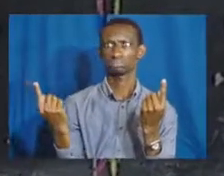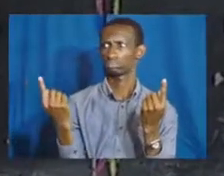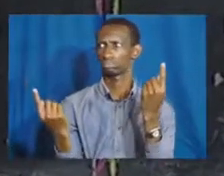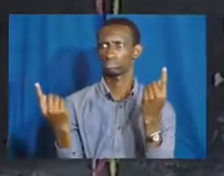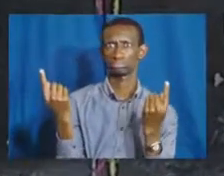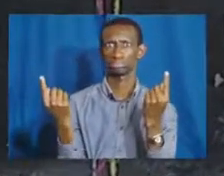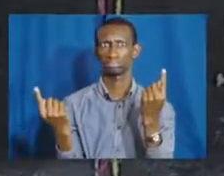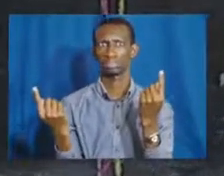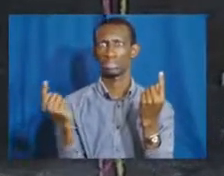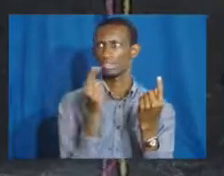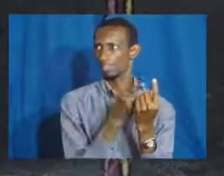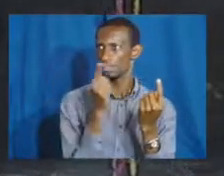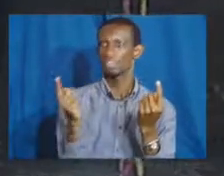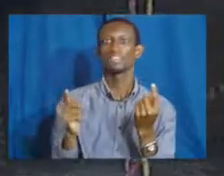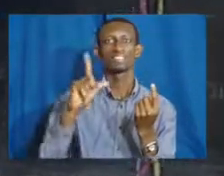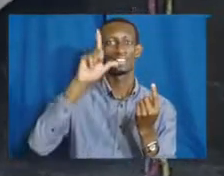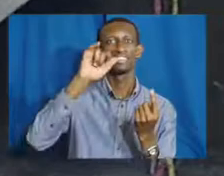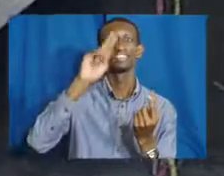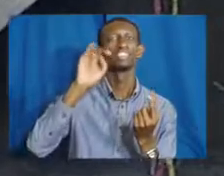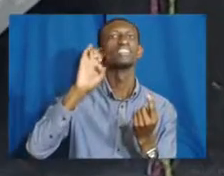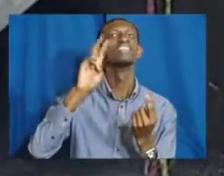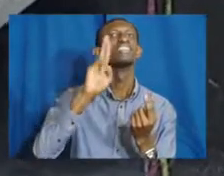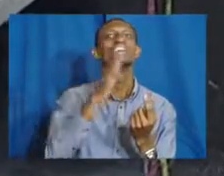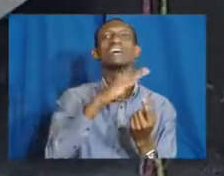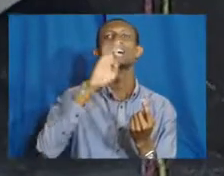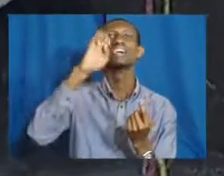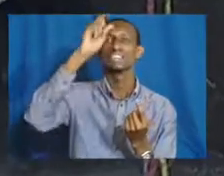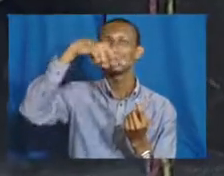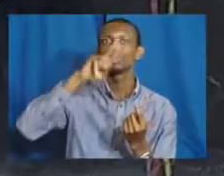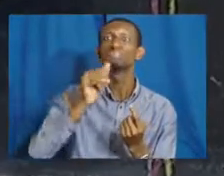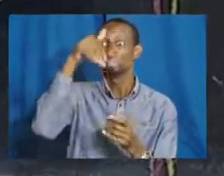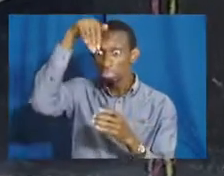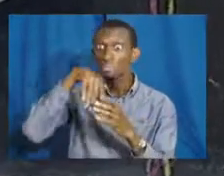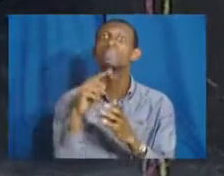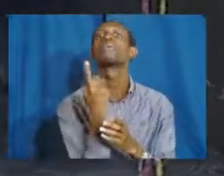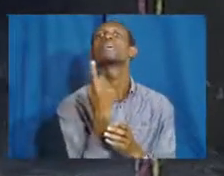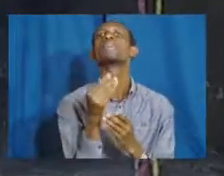is a linear equation in one variable.